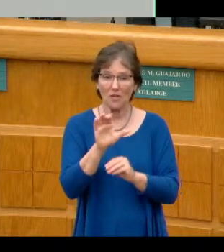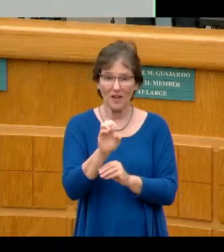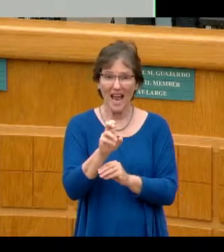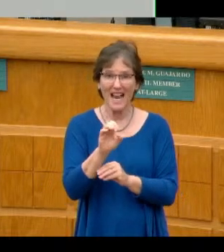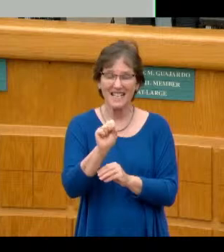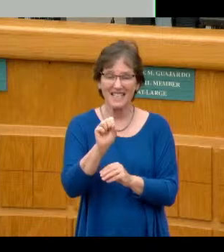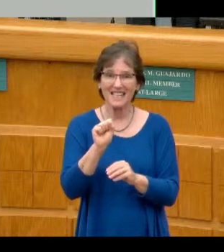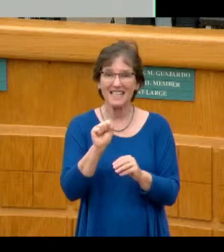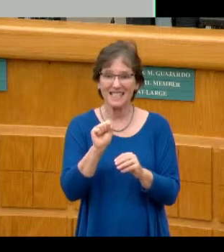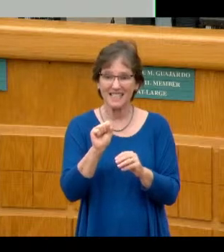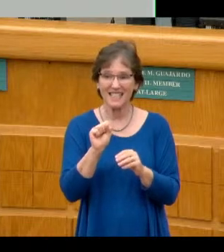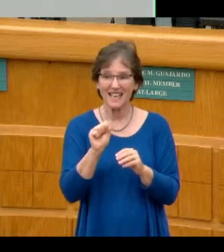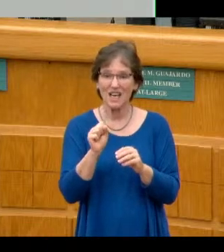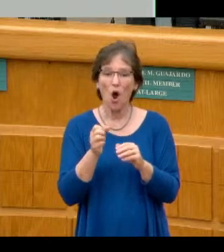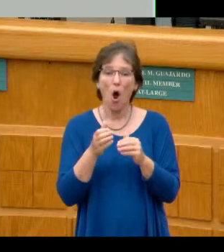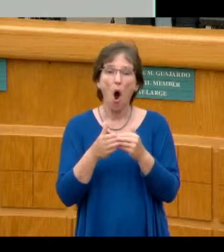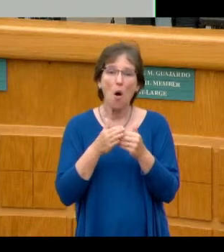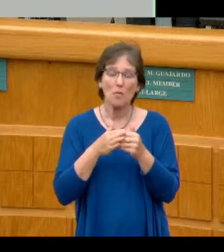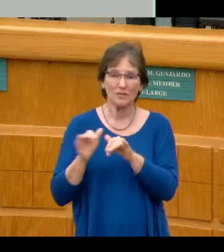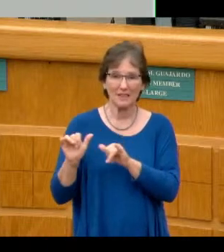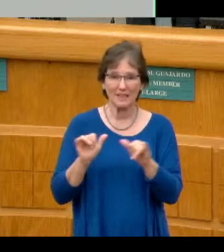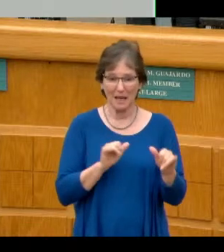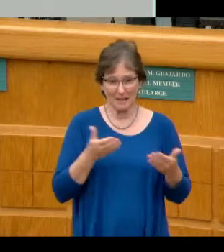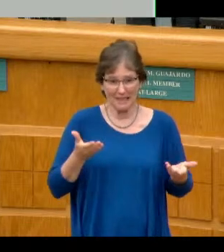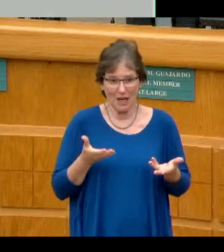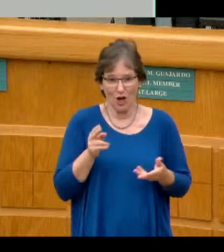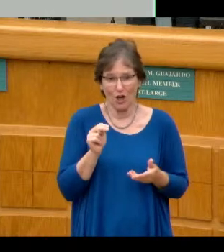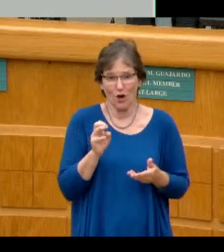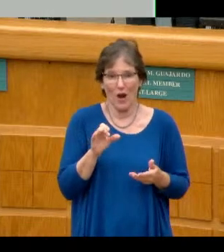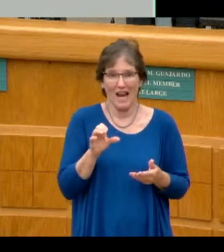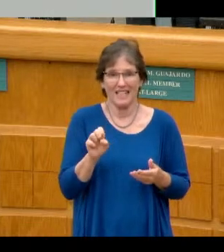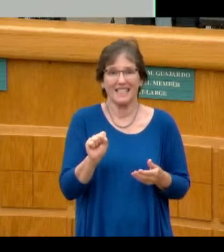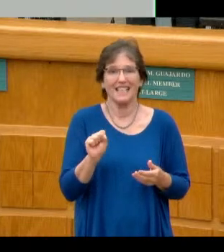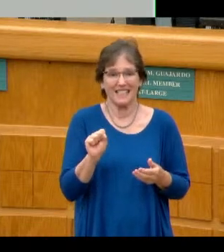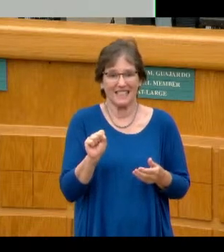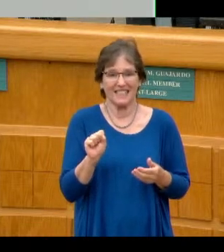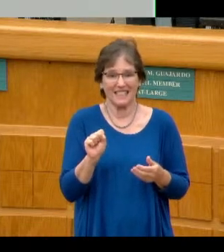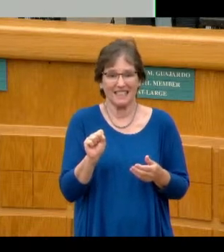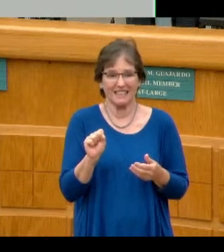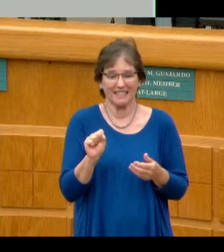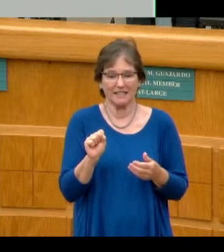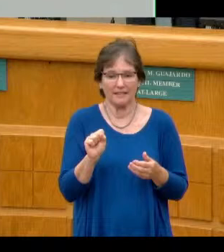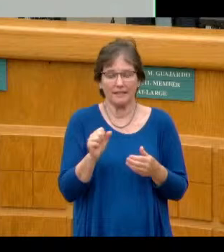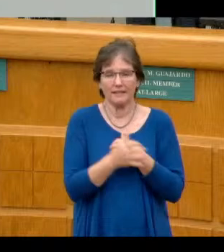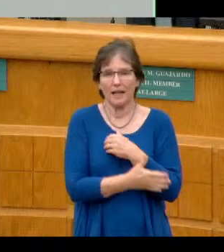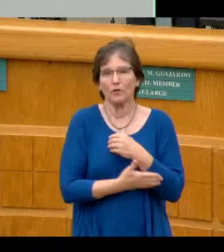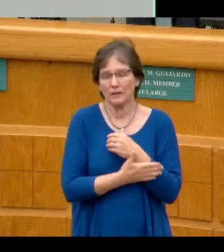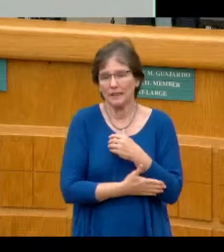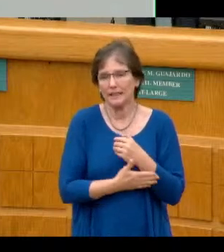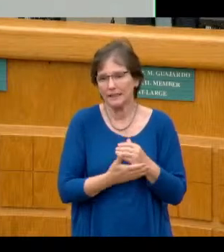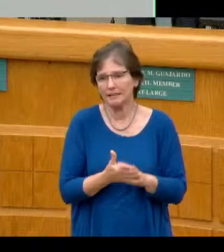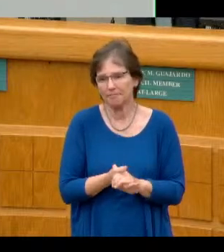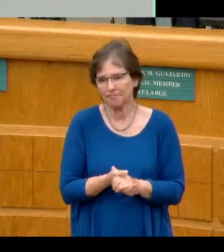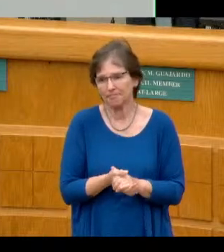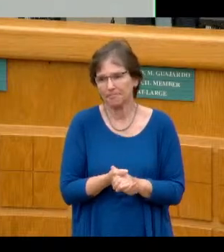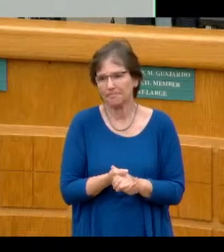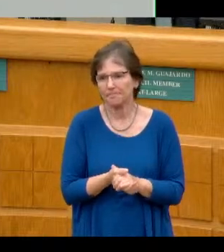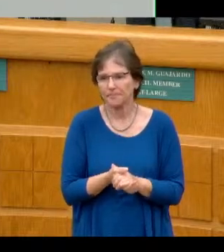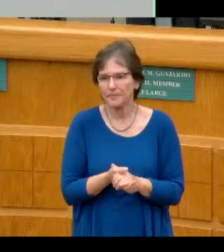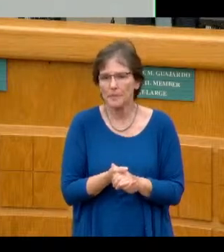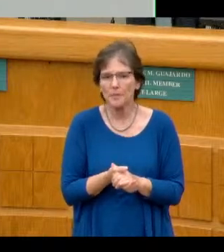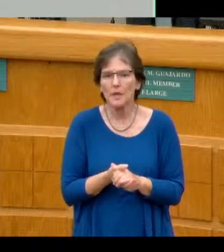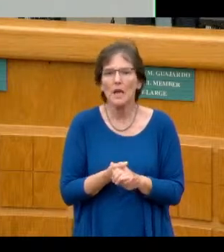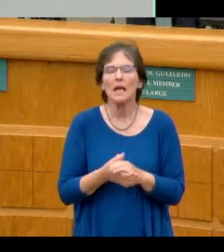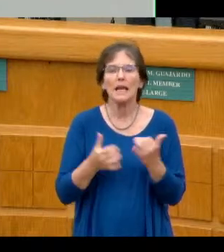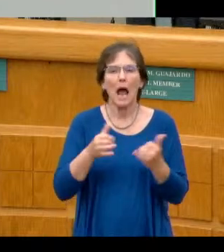but you can't tell yet. This week, we can definitely tell. We're definitely increasing, and not just in Nueces, across the coastal Bend.